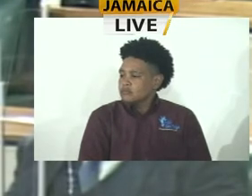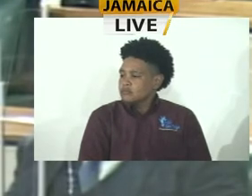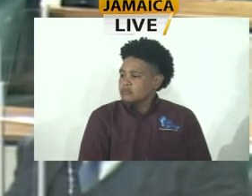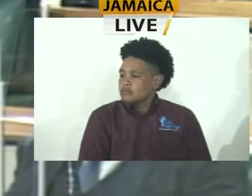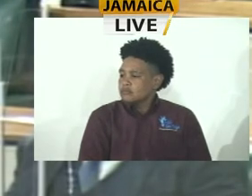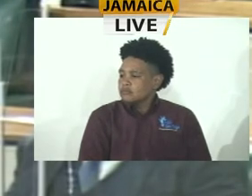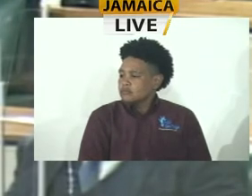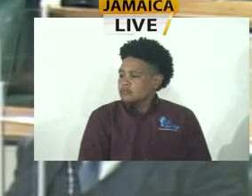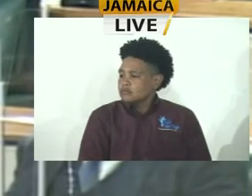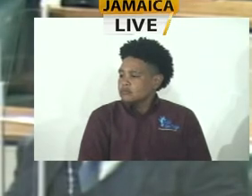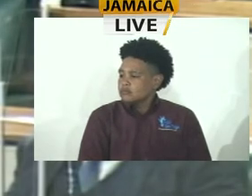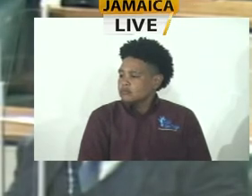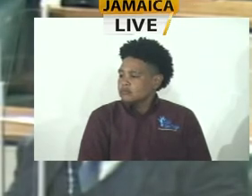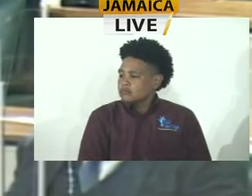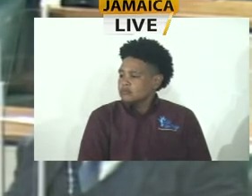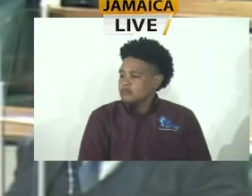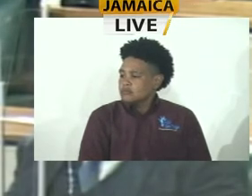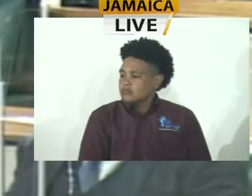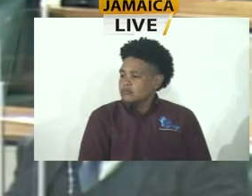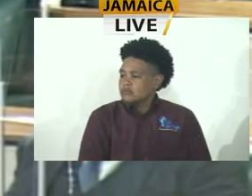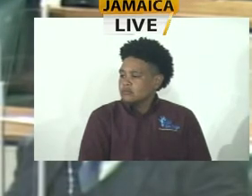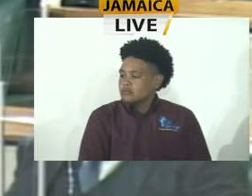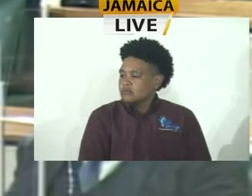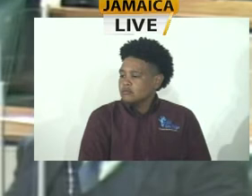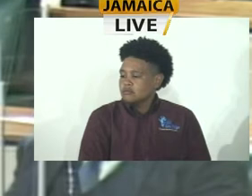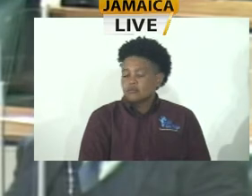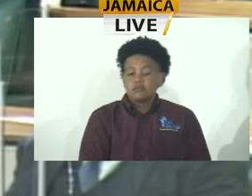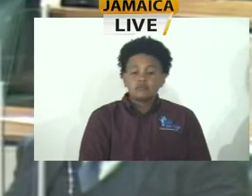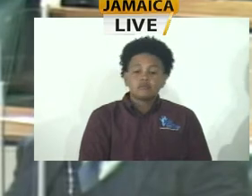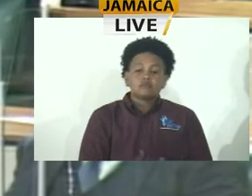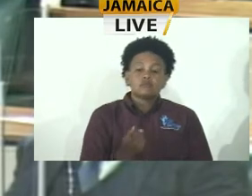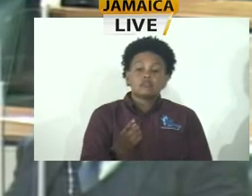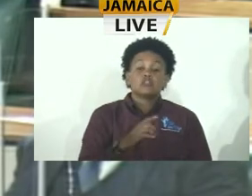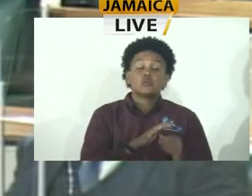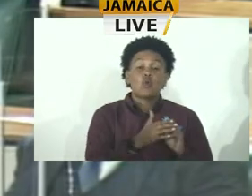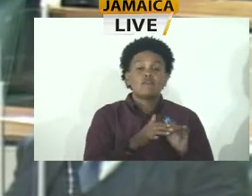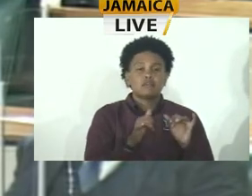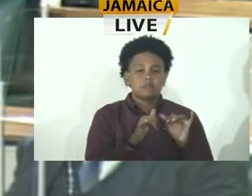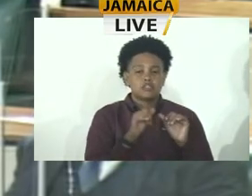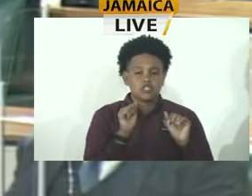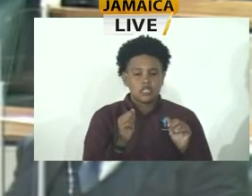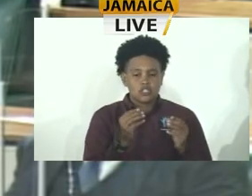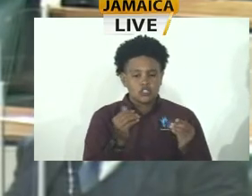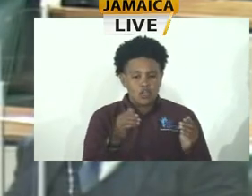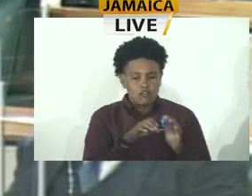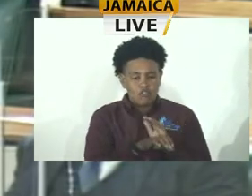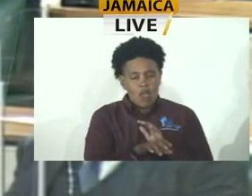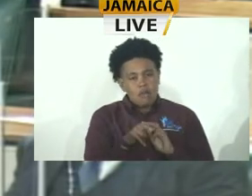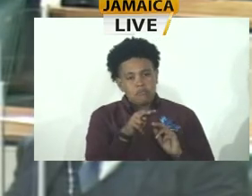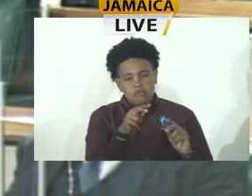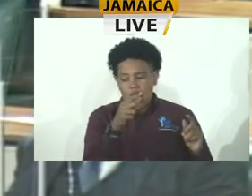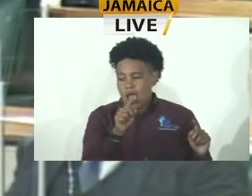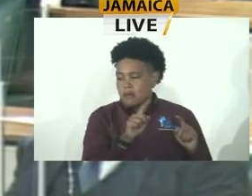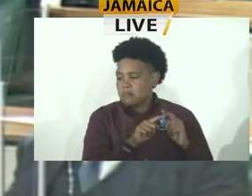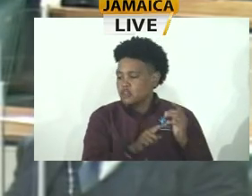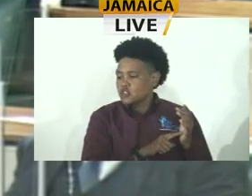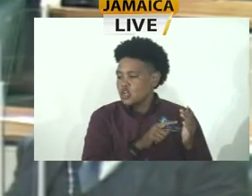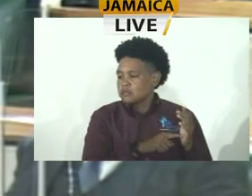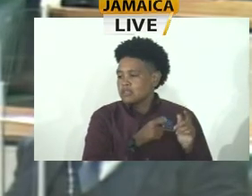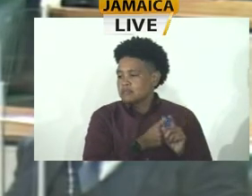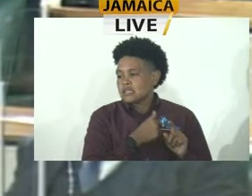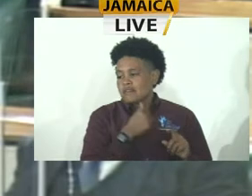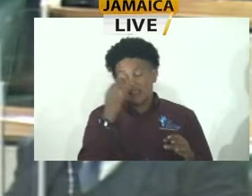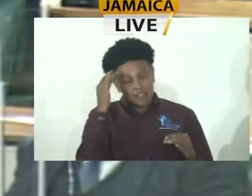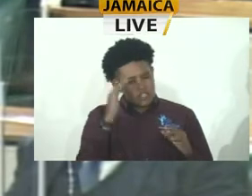speaker i'm not proposing that you know these coveted measures can solve crimes but sometimes i think as